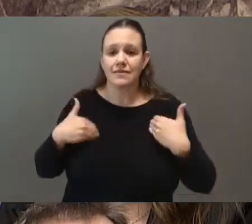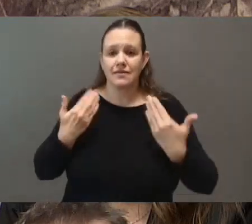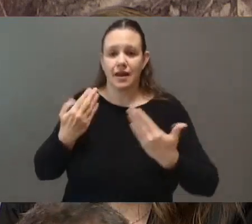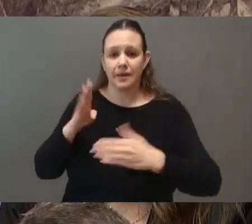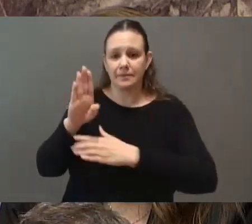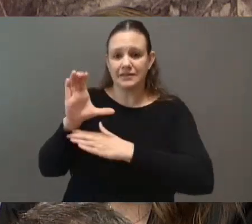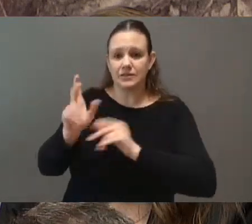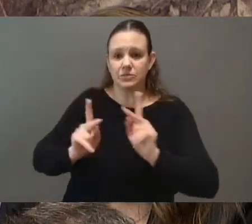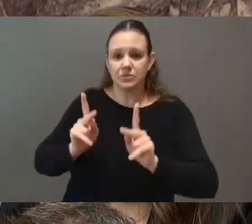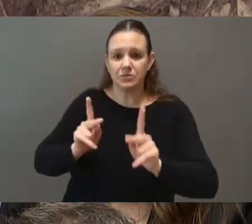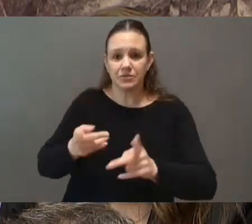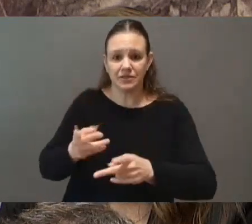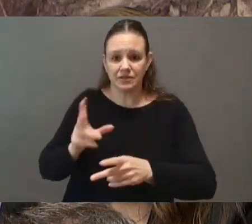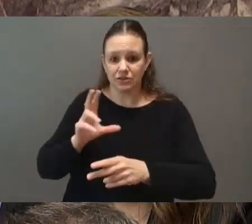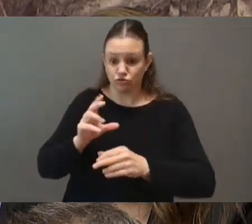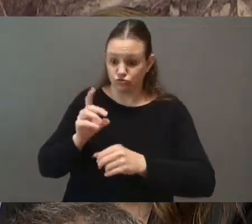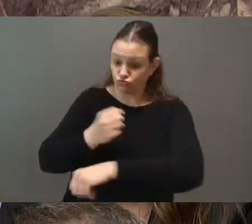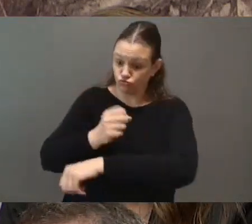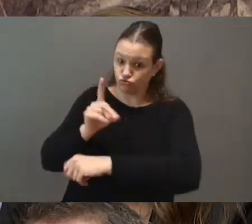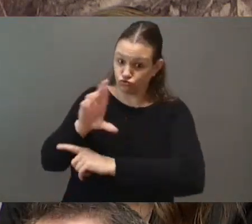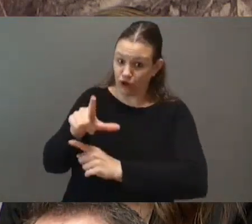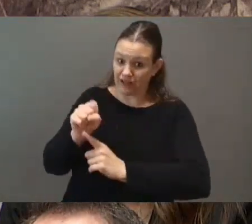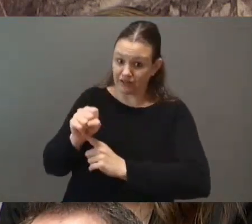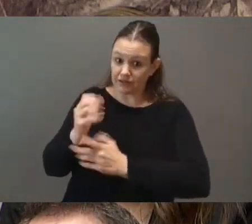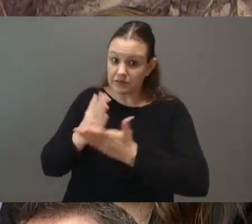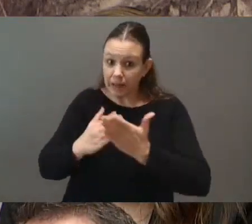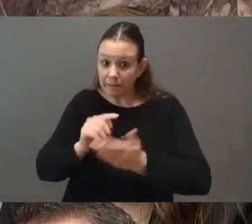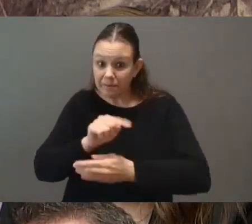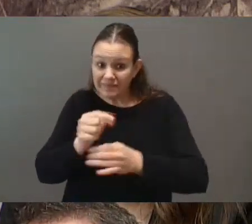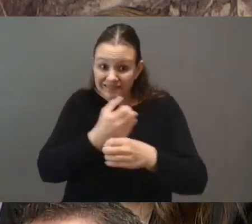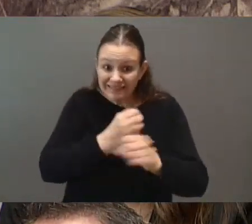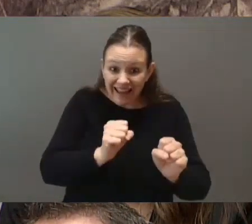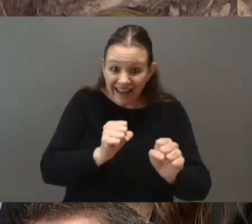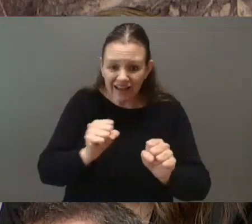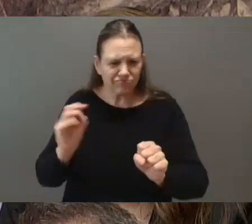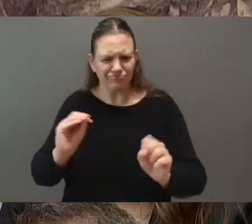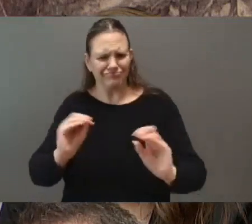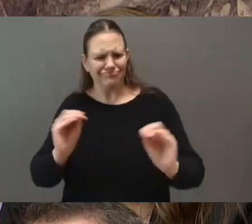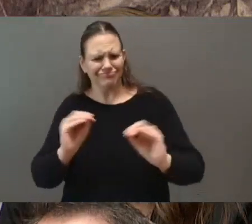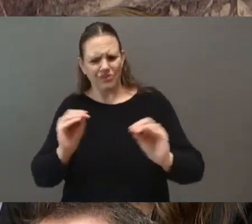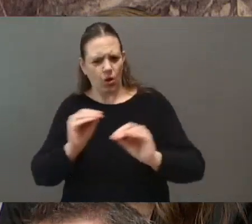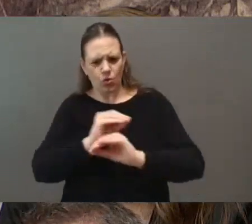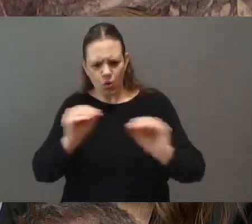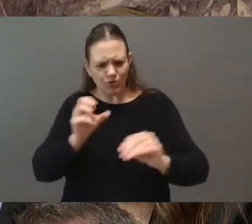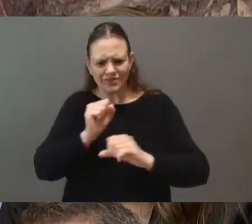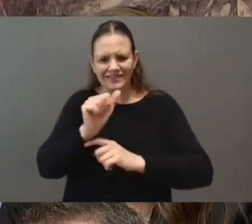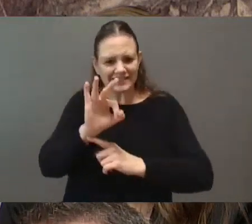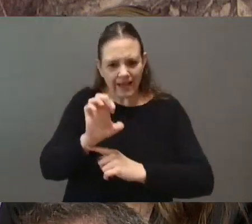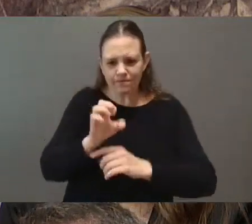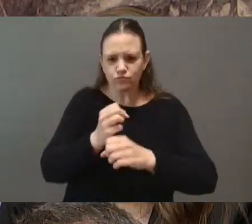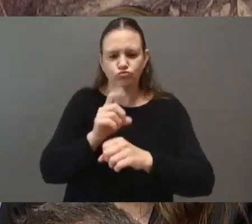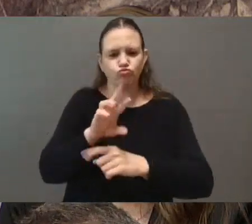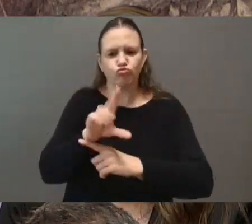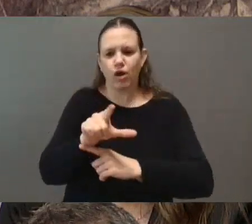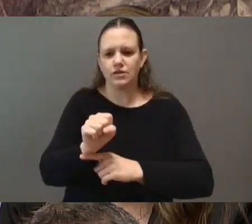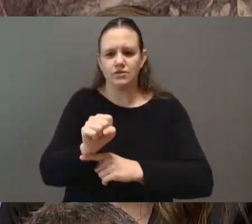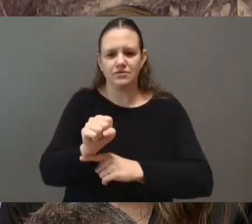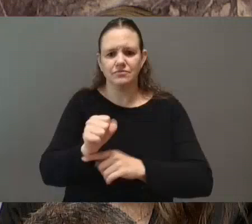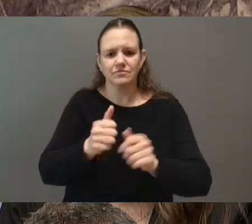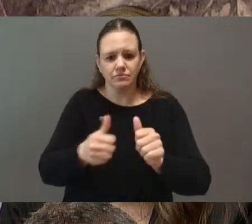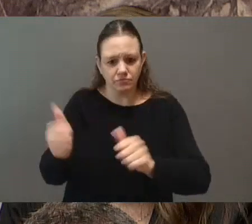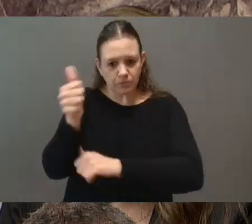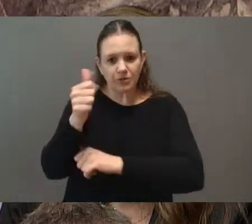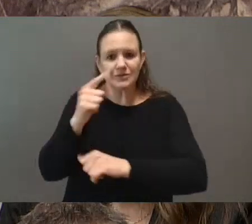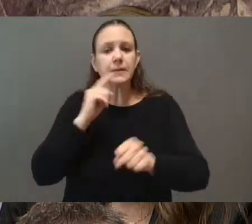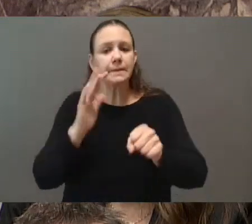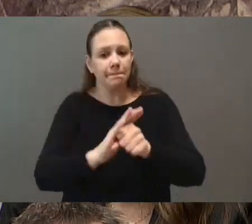Premier completely avoided committing to talking about that in British Columbia. But my question is to the